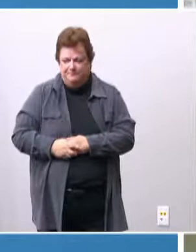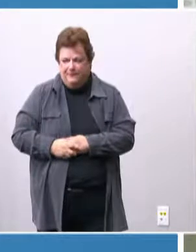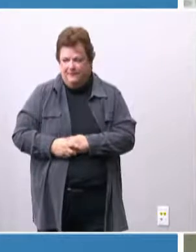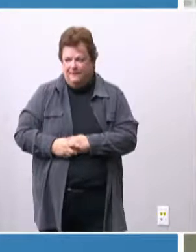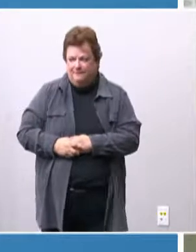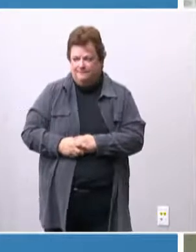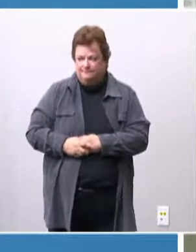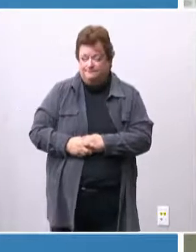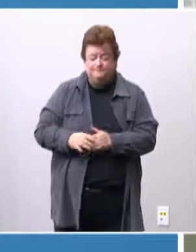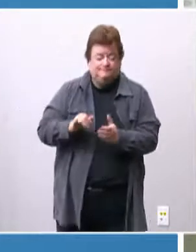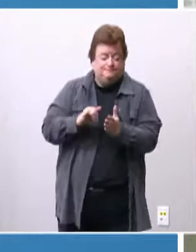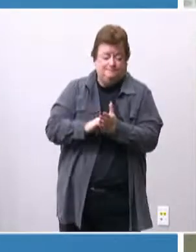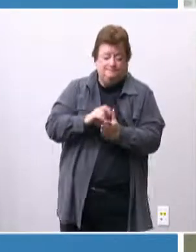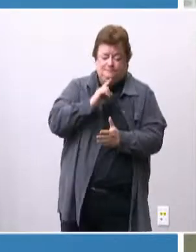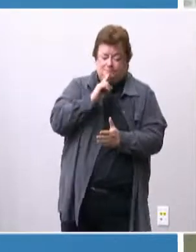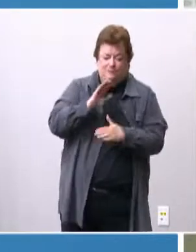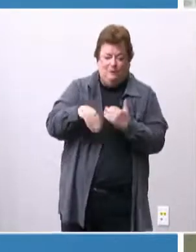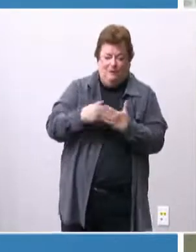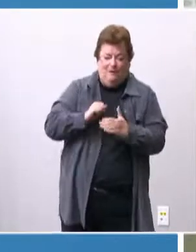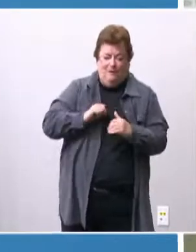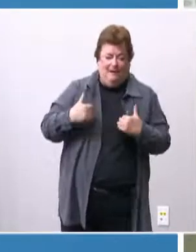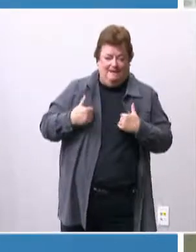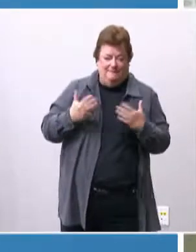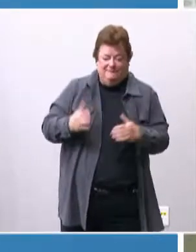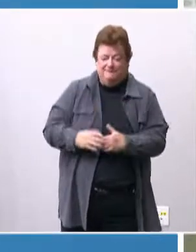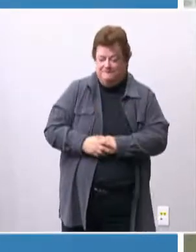That's really all I have.